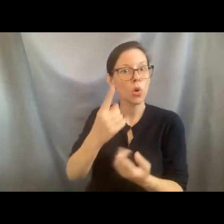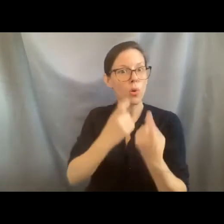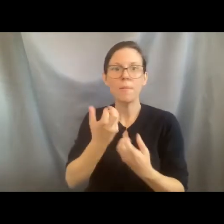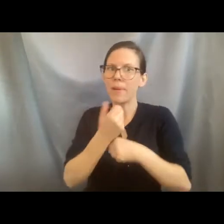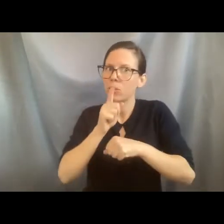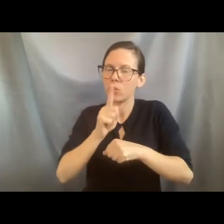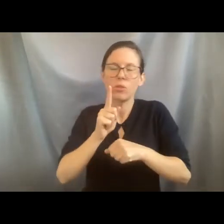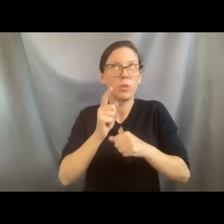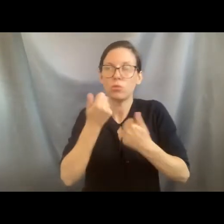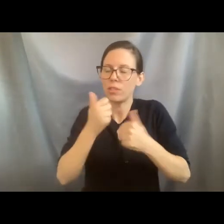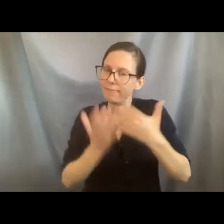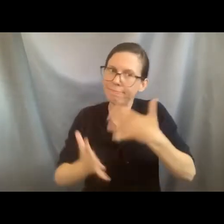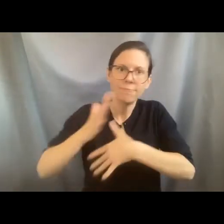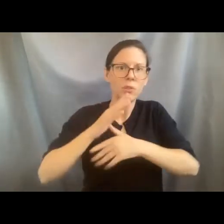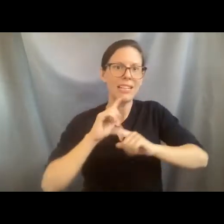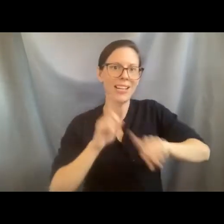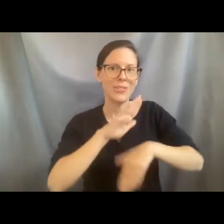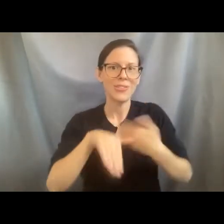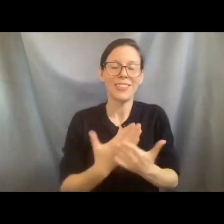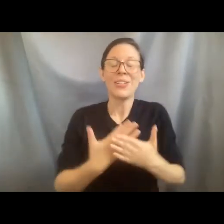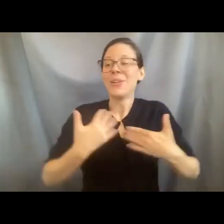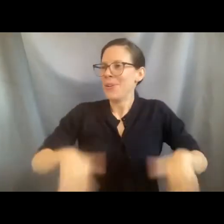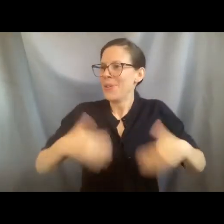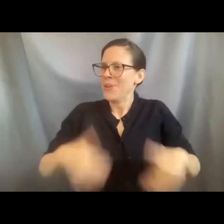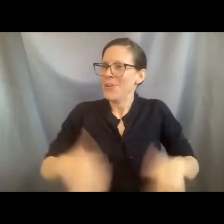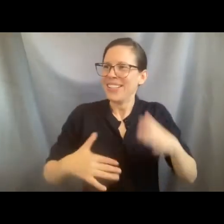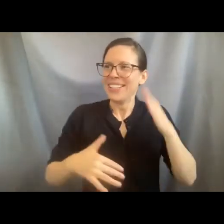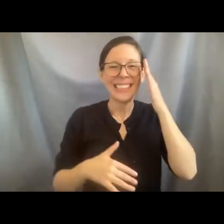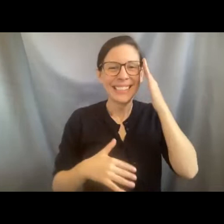them. Ooh, I'm so excited, y'all.